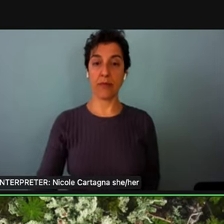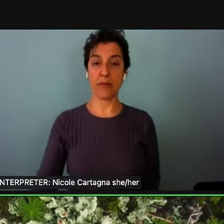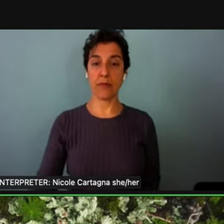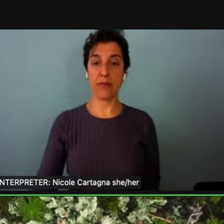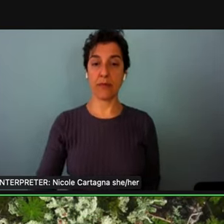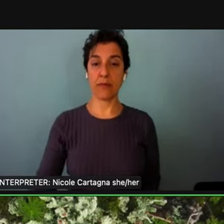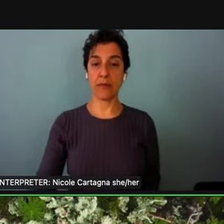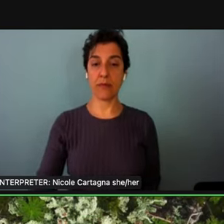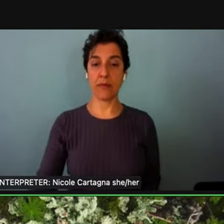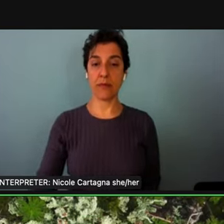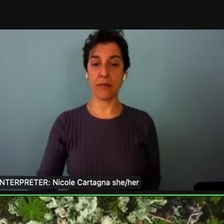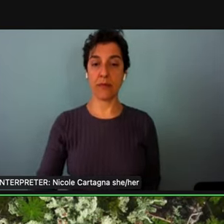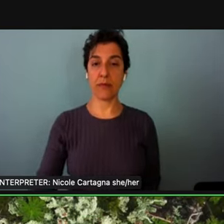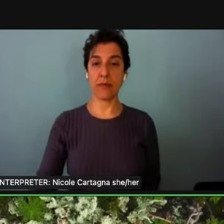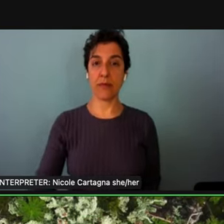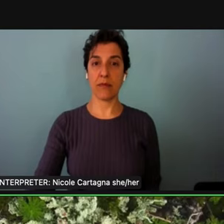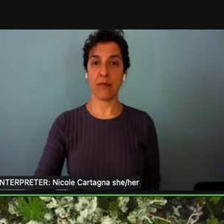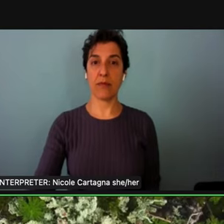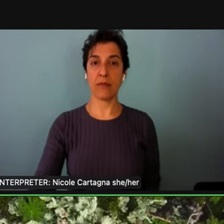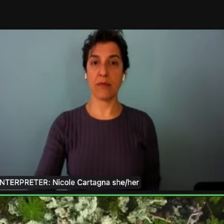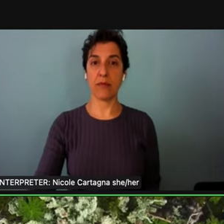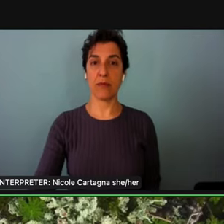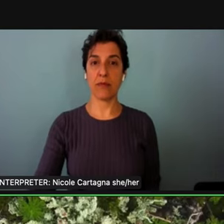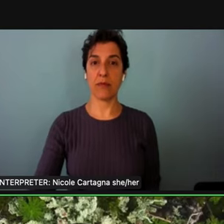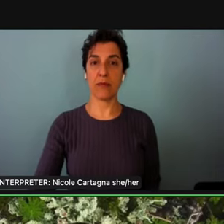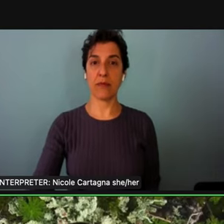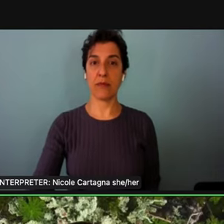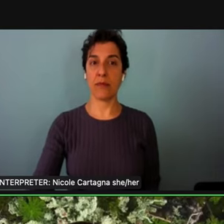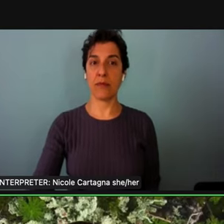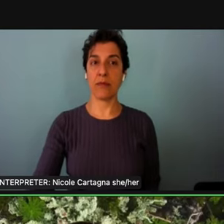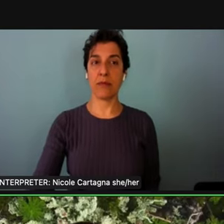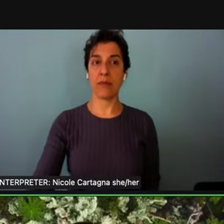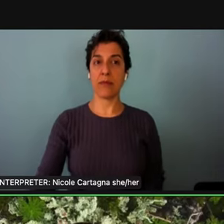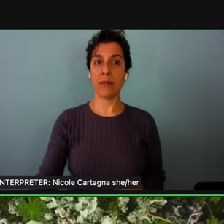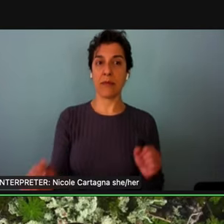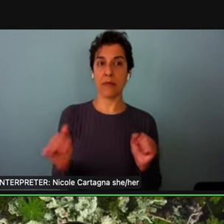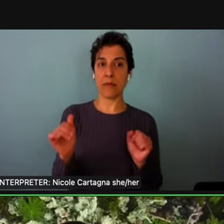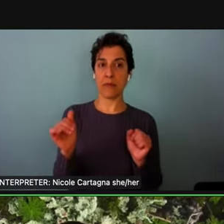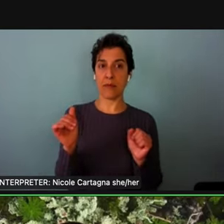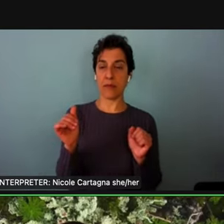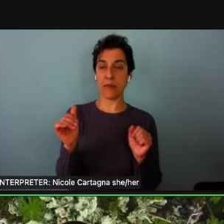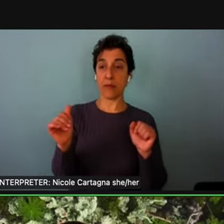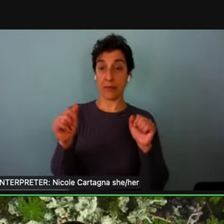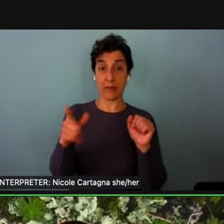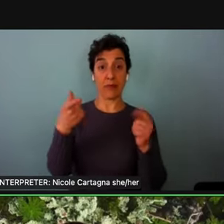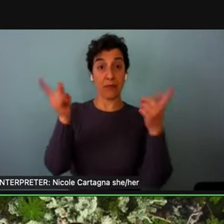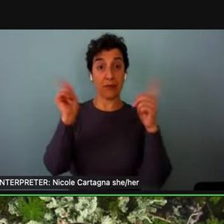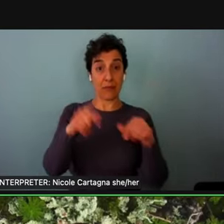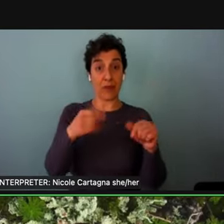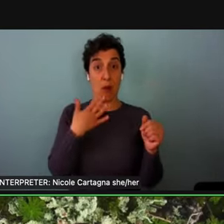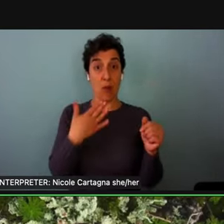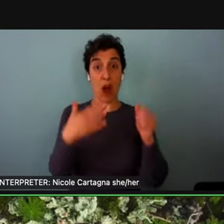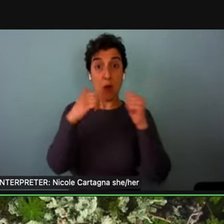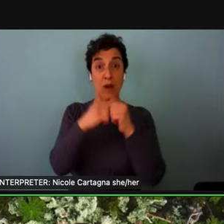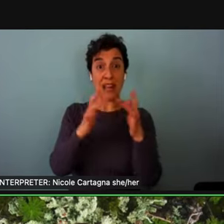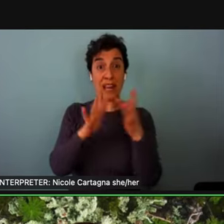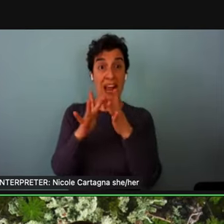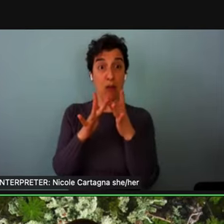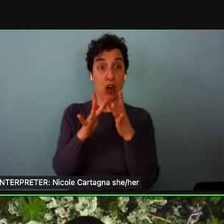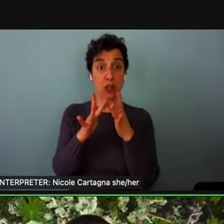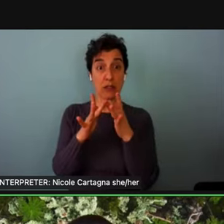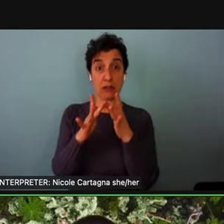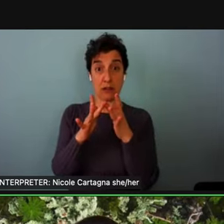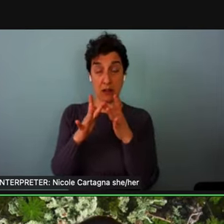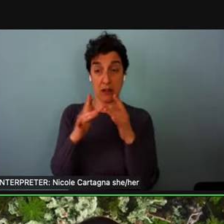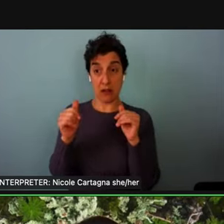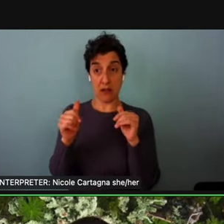We see that as the black circle moves around, the functional connectivity patterns appear to agree quite well to the networks